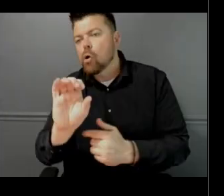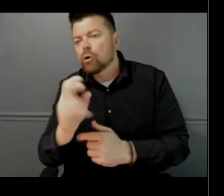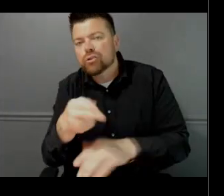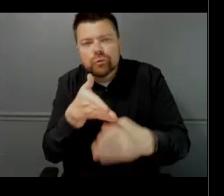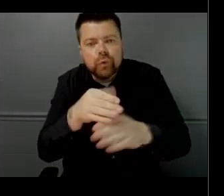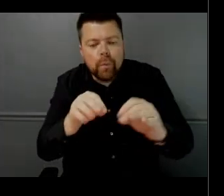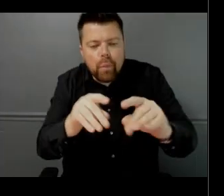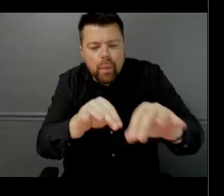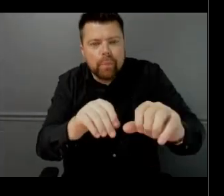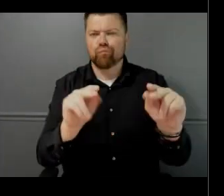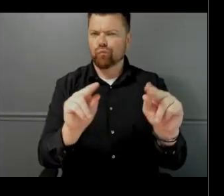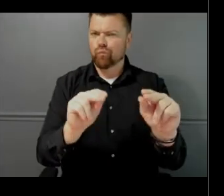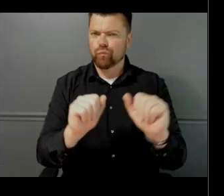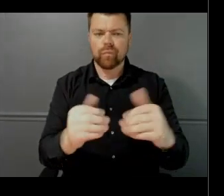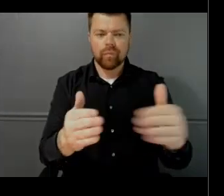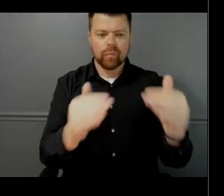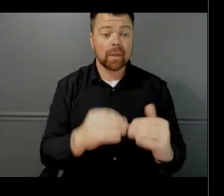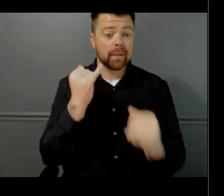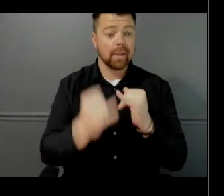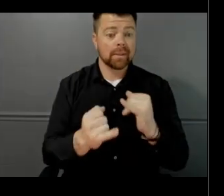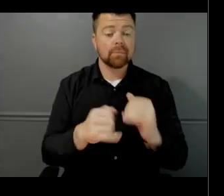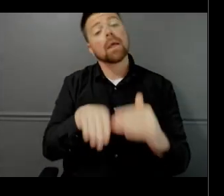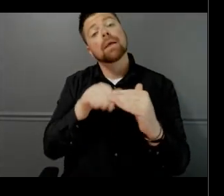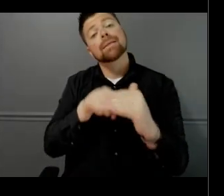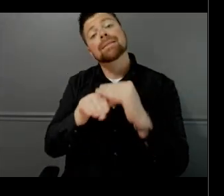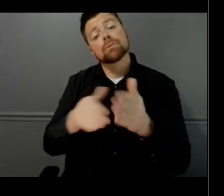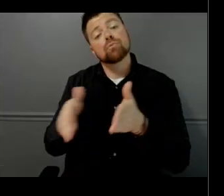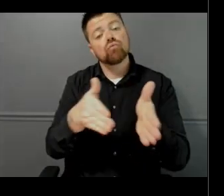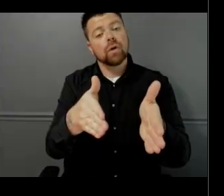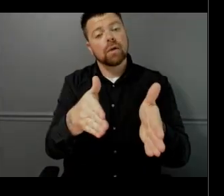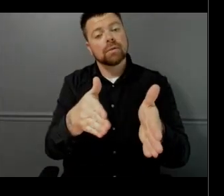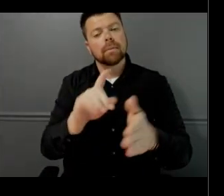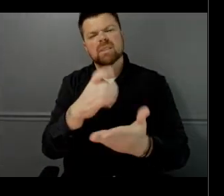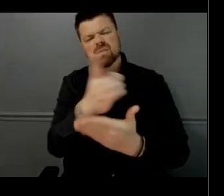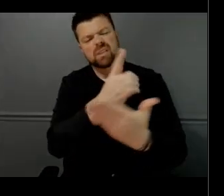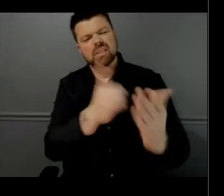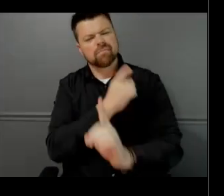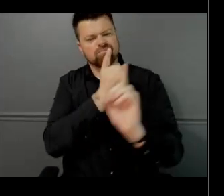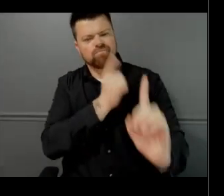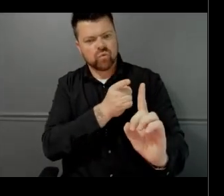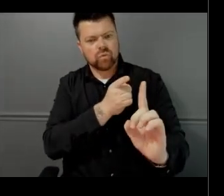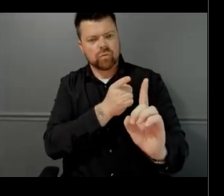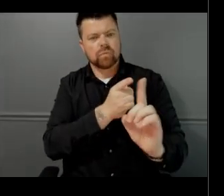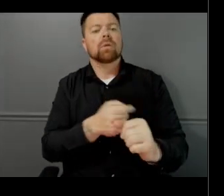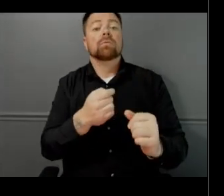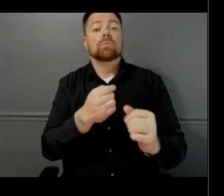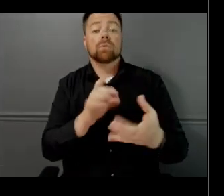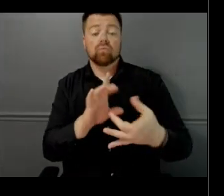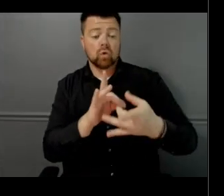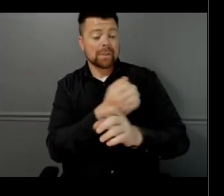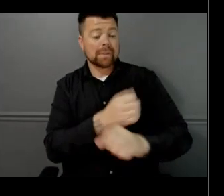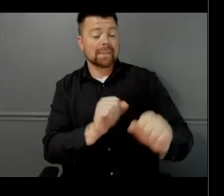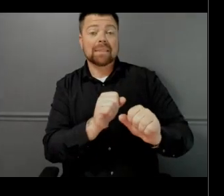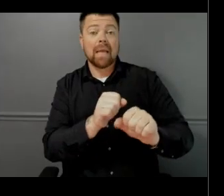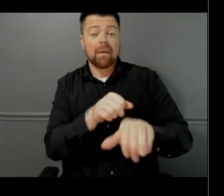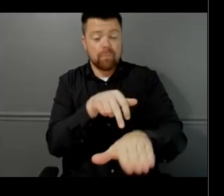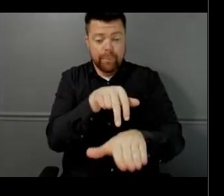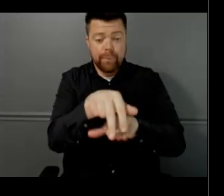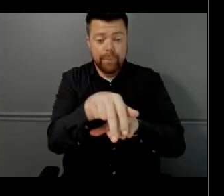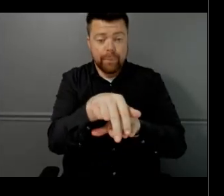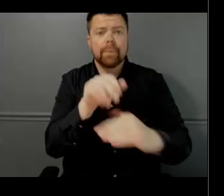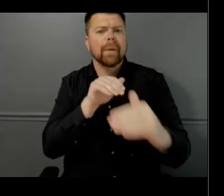And lastly, accessible routes must be designed for safe passage